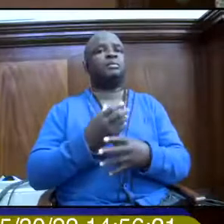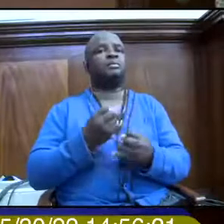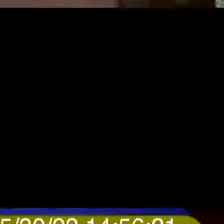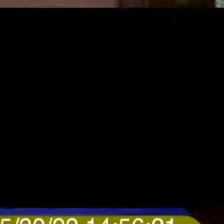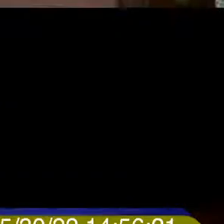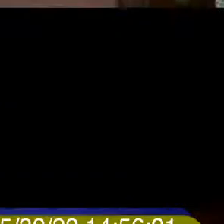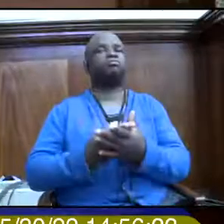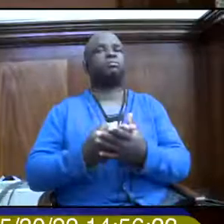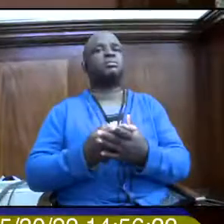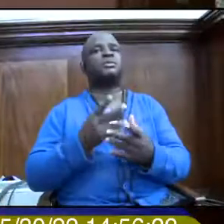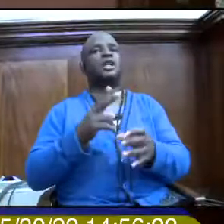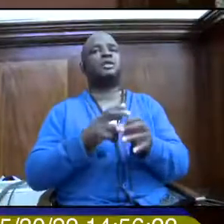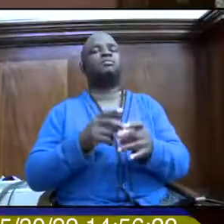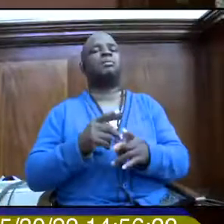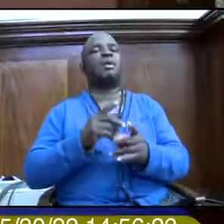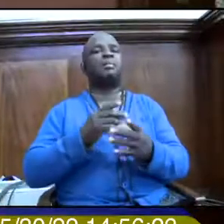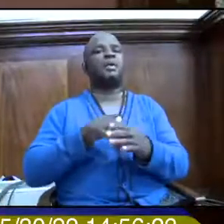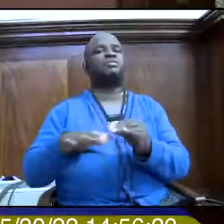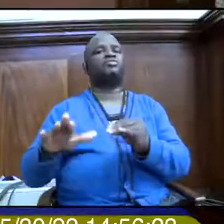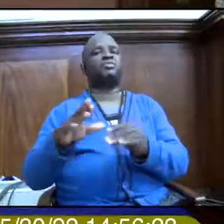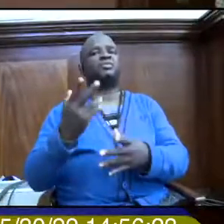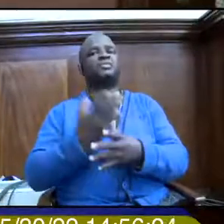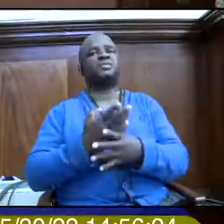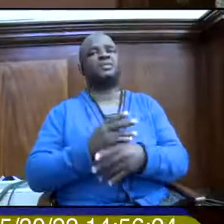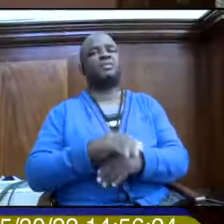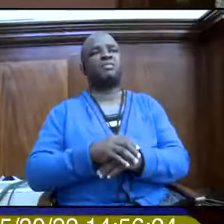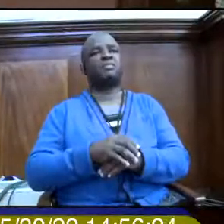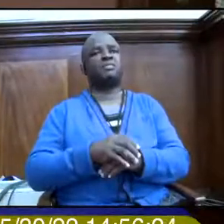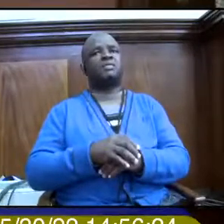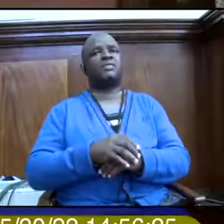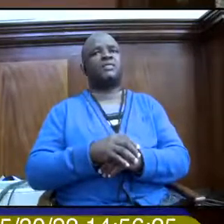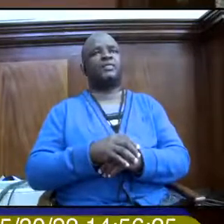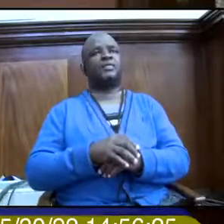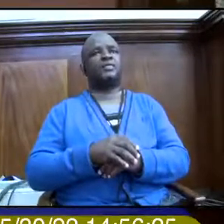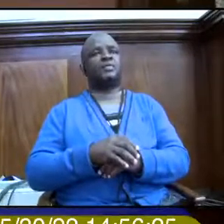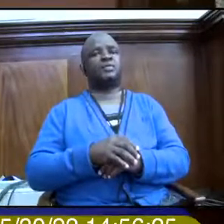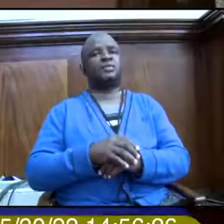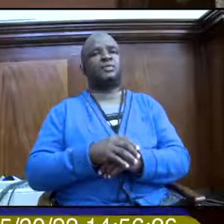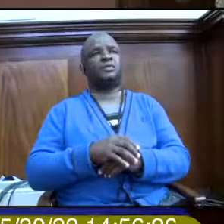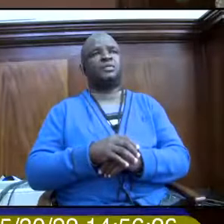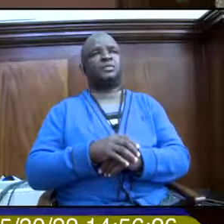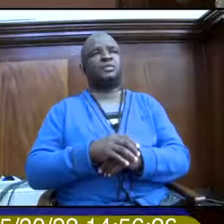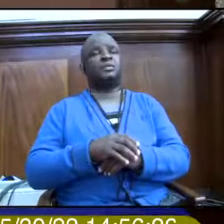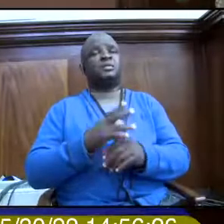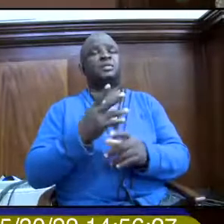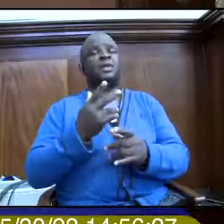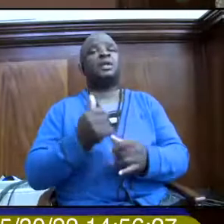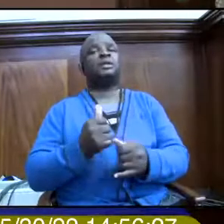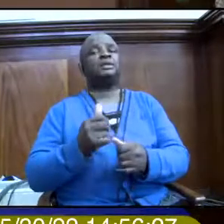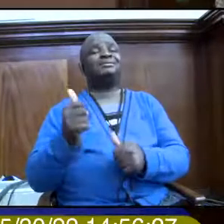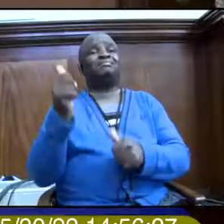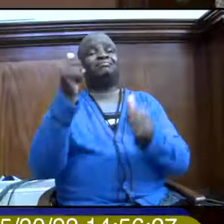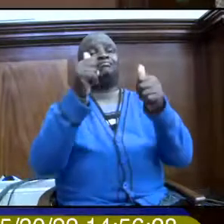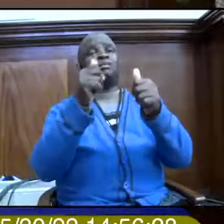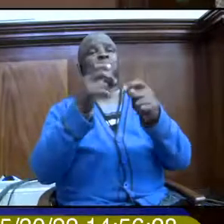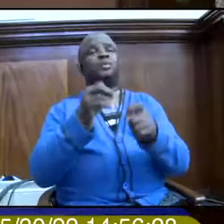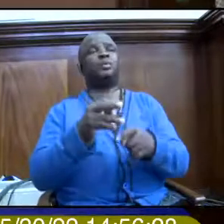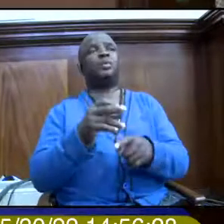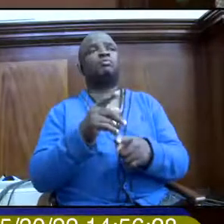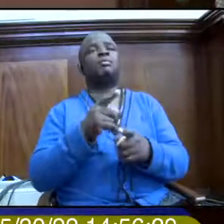off retrenched and dismissed there is a strong intention by key officials to sell the